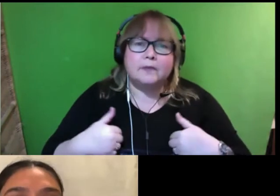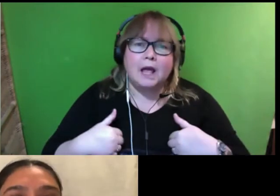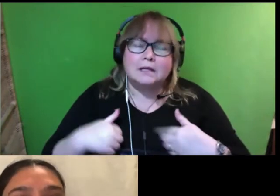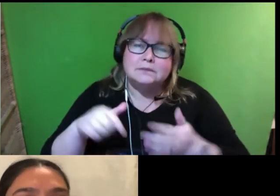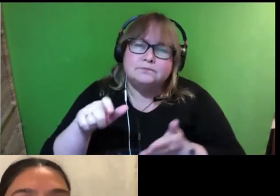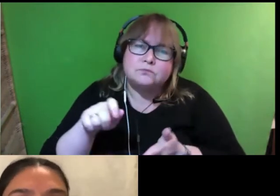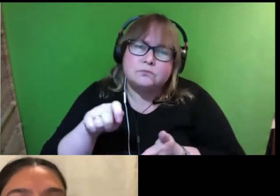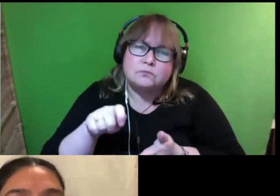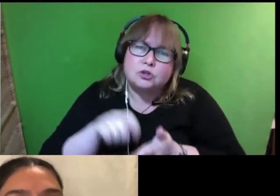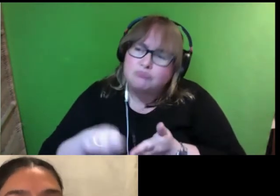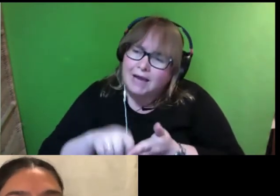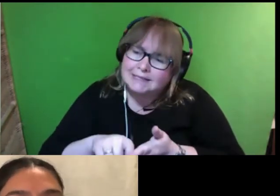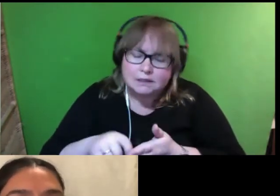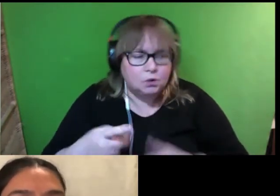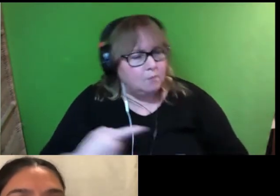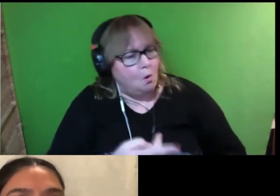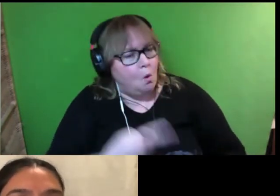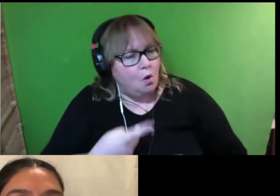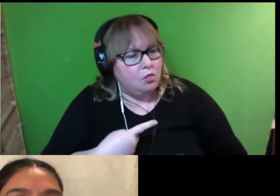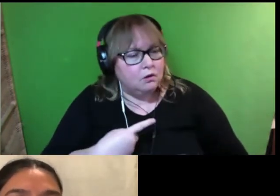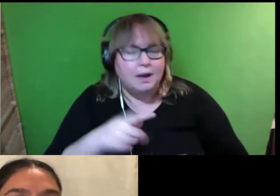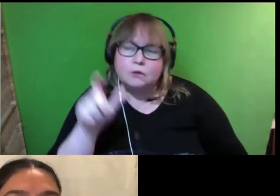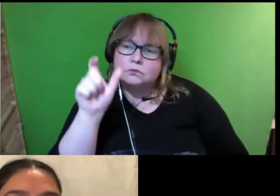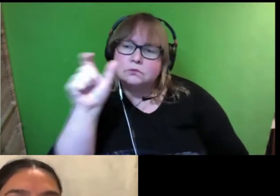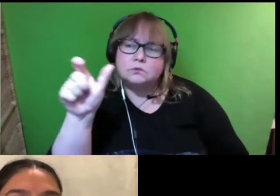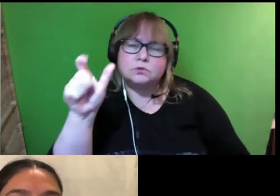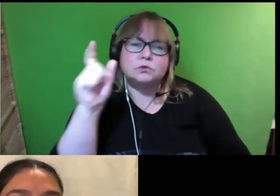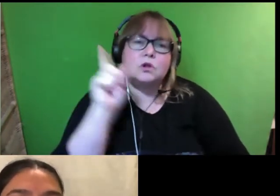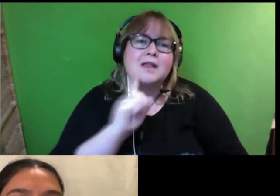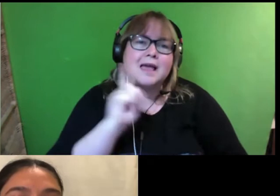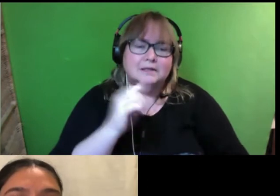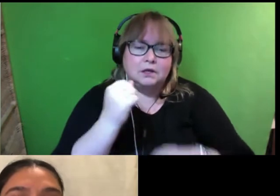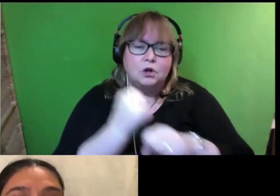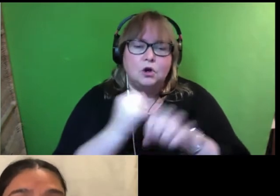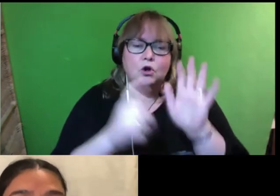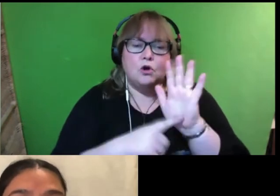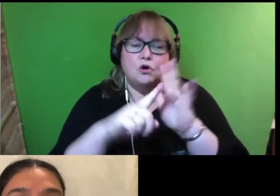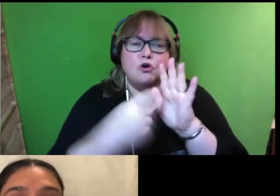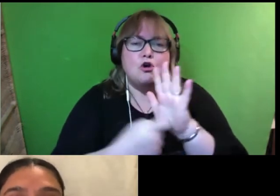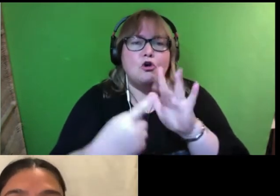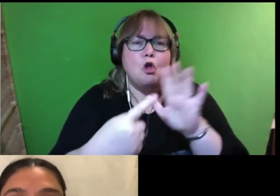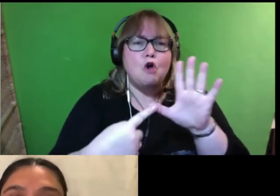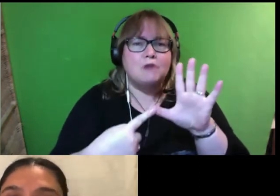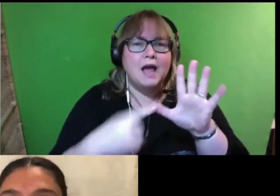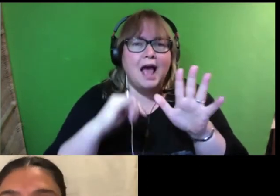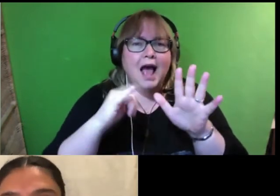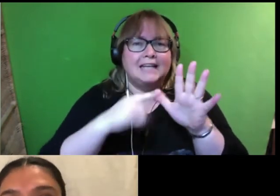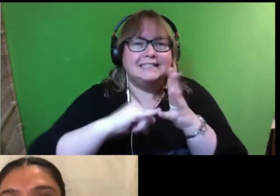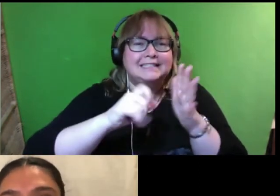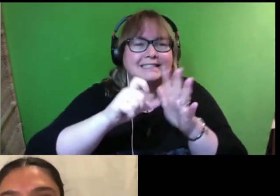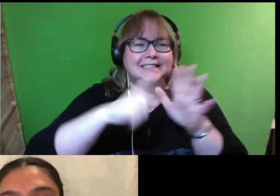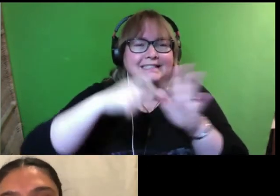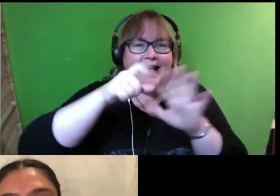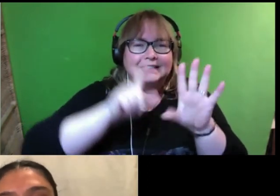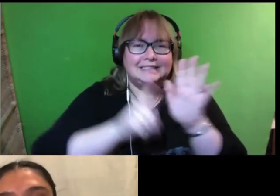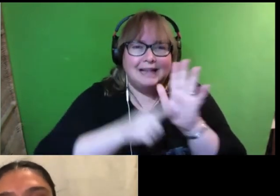we both referenced Gloria Anzaldúa, and she's been someone who I read when I'm trying to feel inspired to